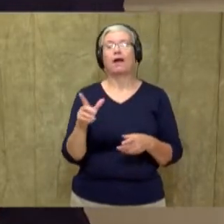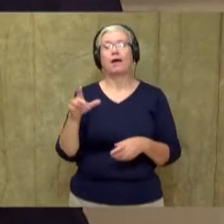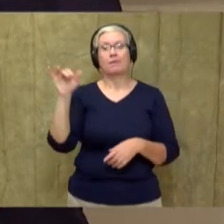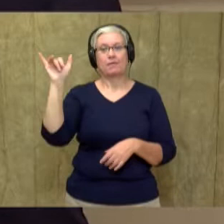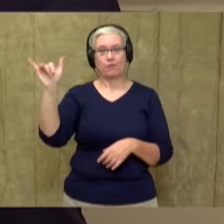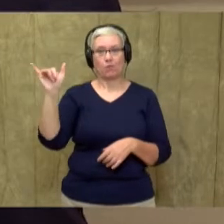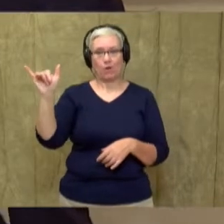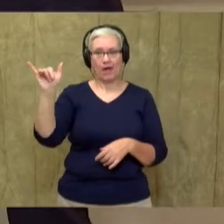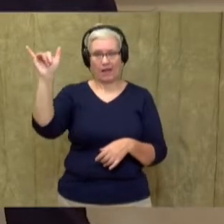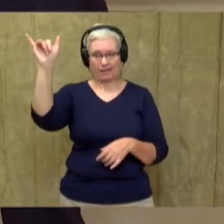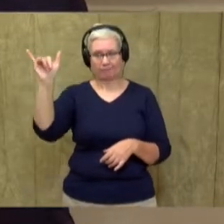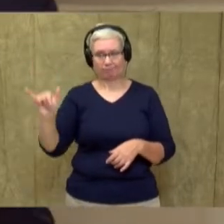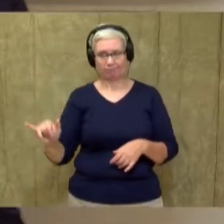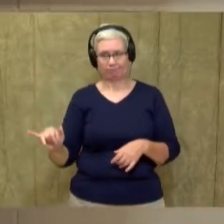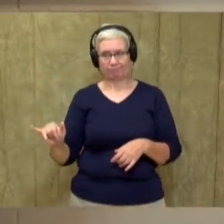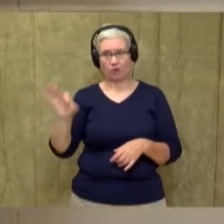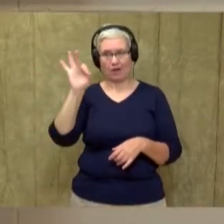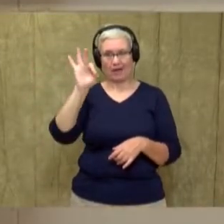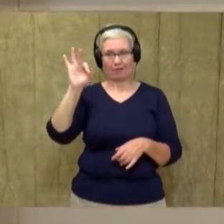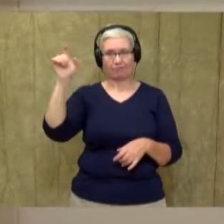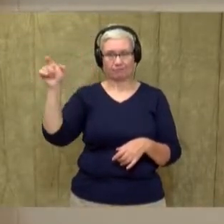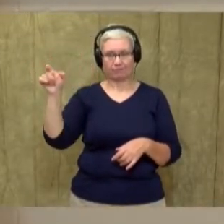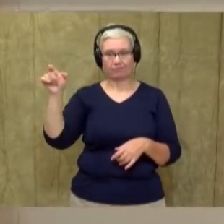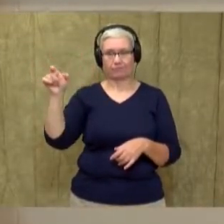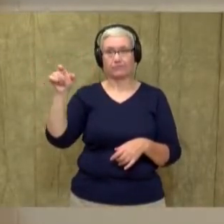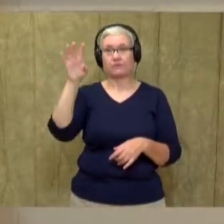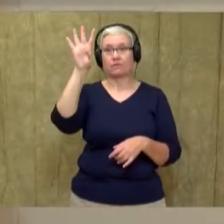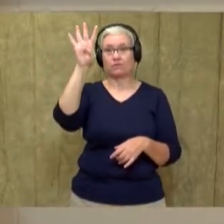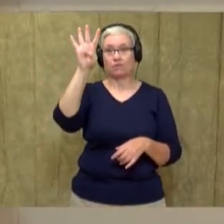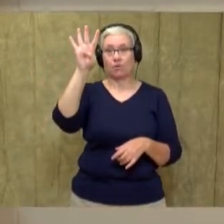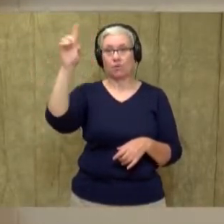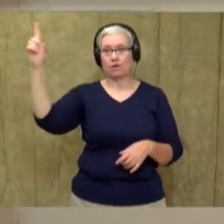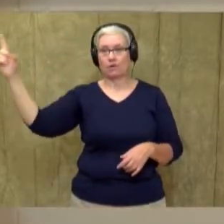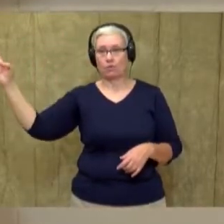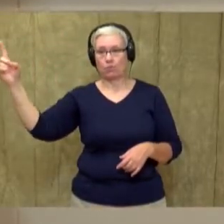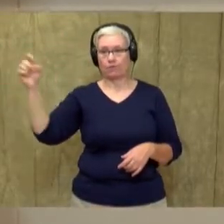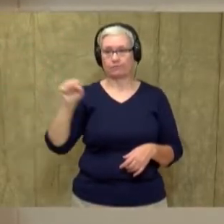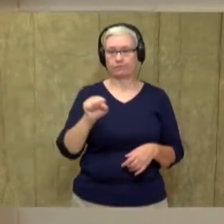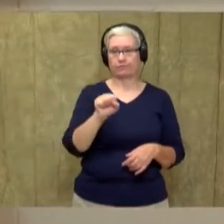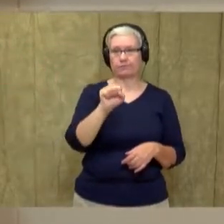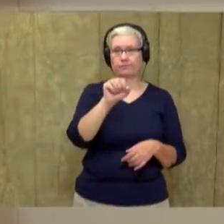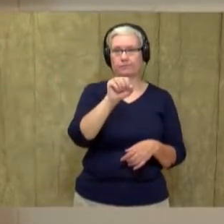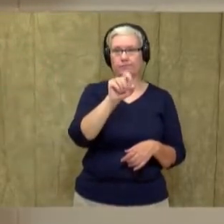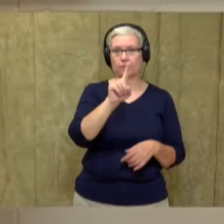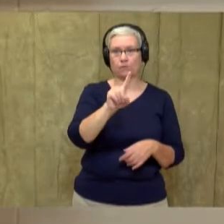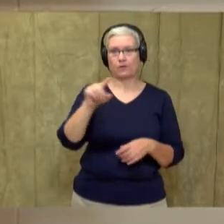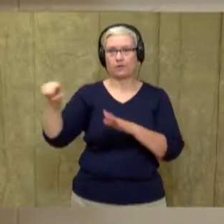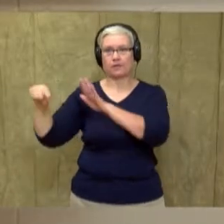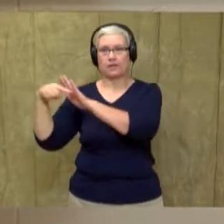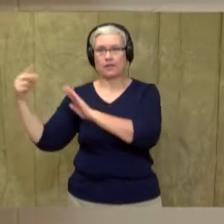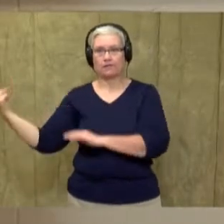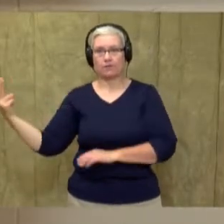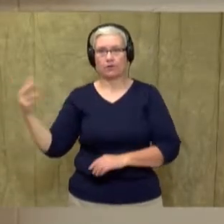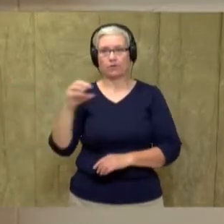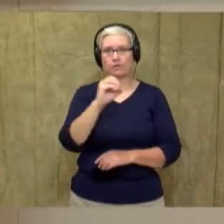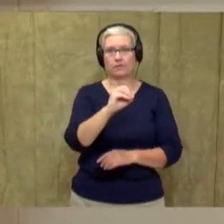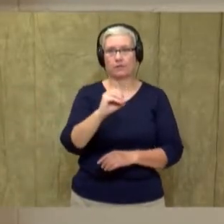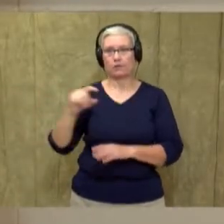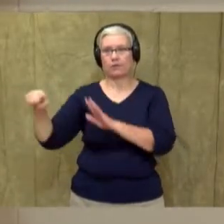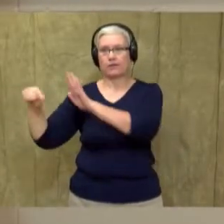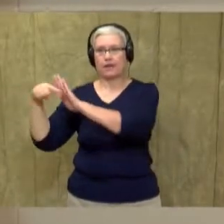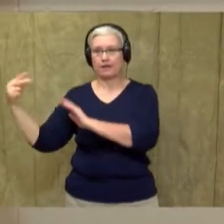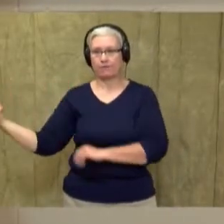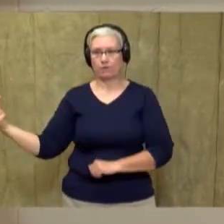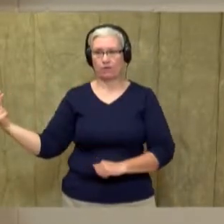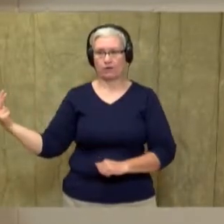outputs have changed. We go from 4 to 1, from 1 to -2, from 0 to -3. And if you